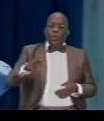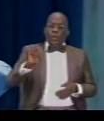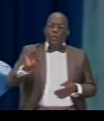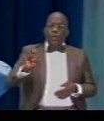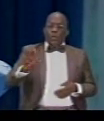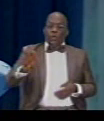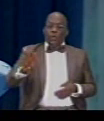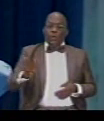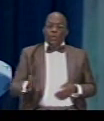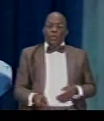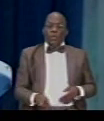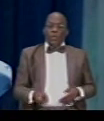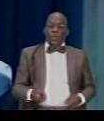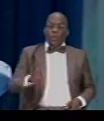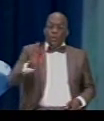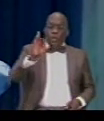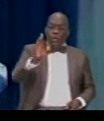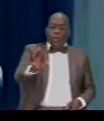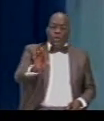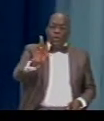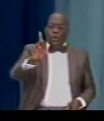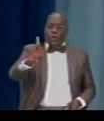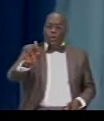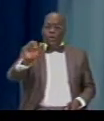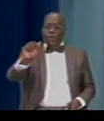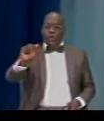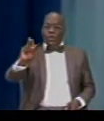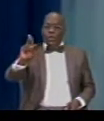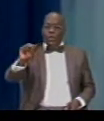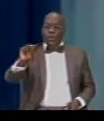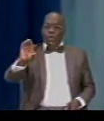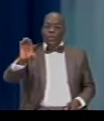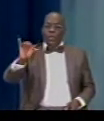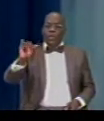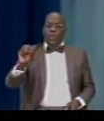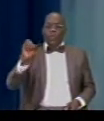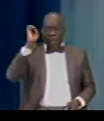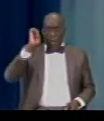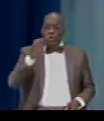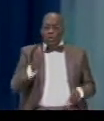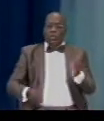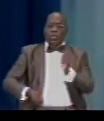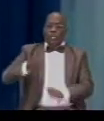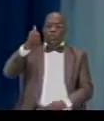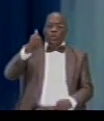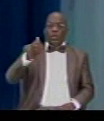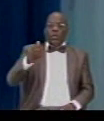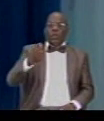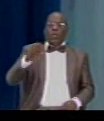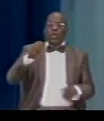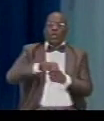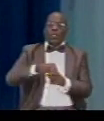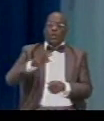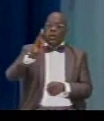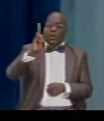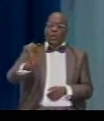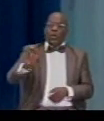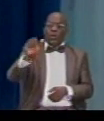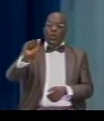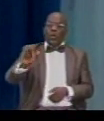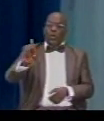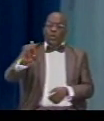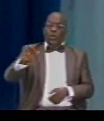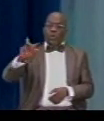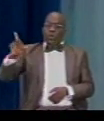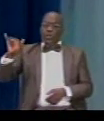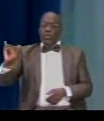Daiwe Francis, is the PFN chairman. He is Warri South local government. You